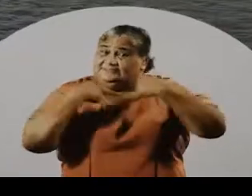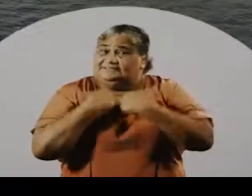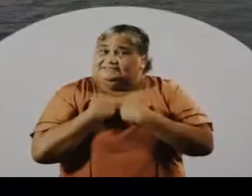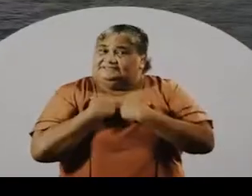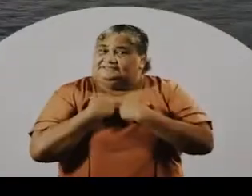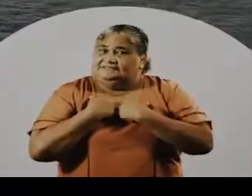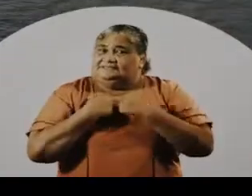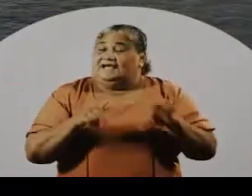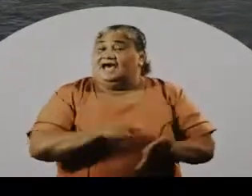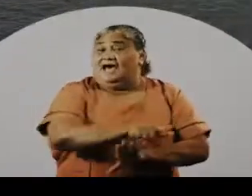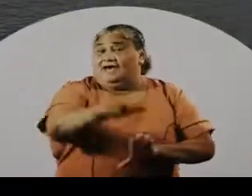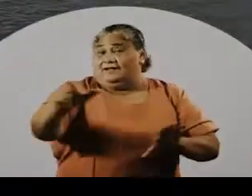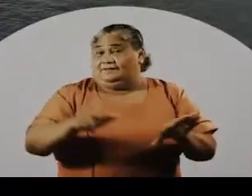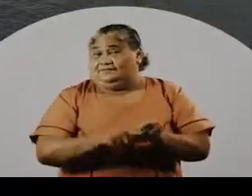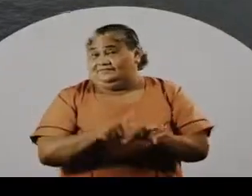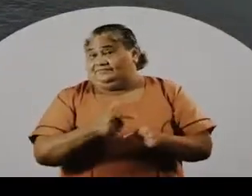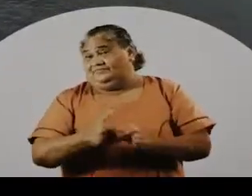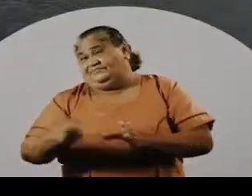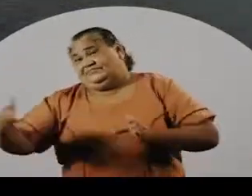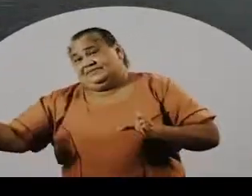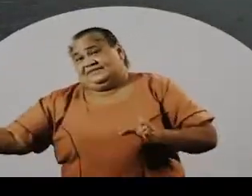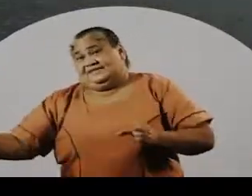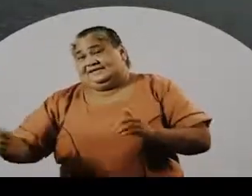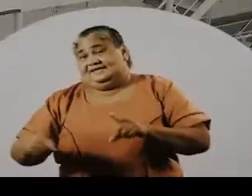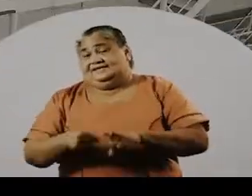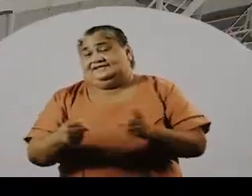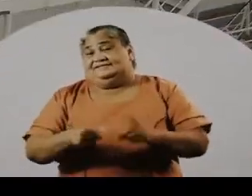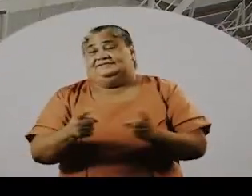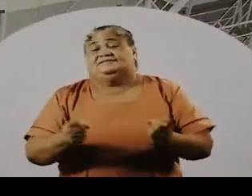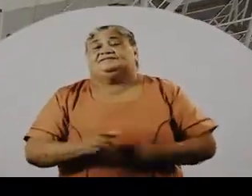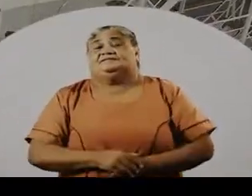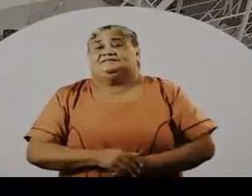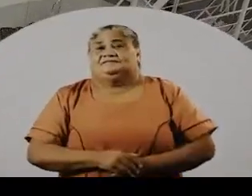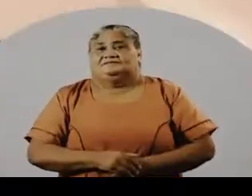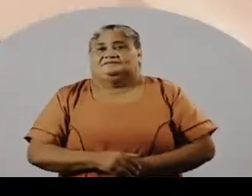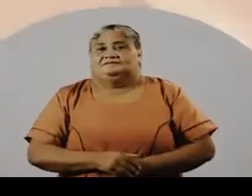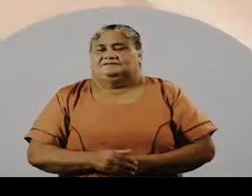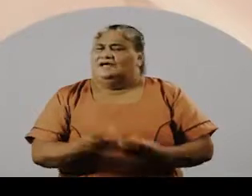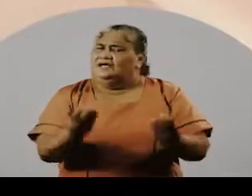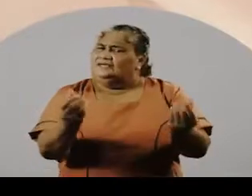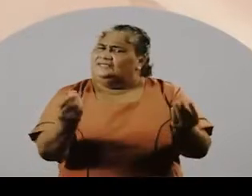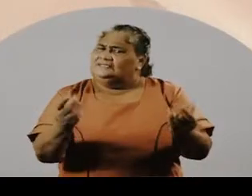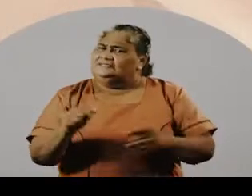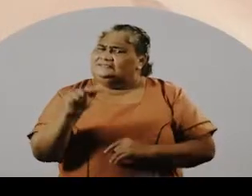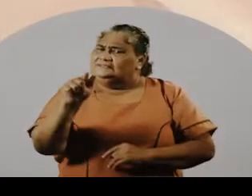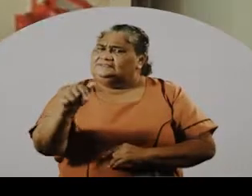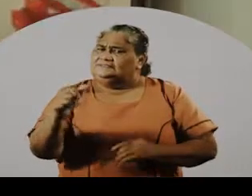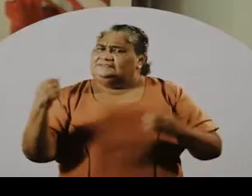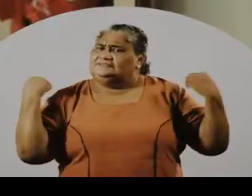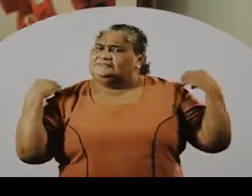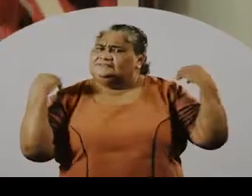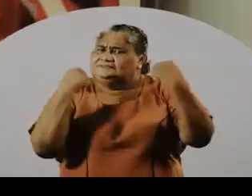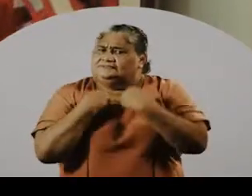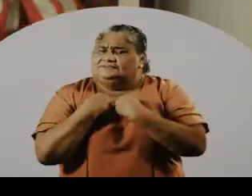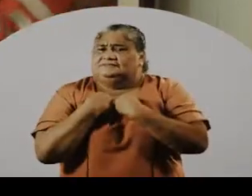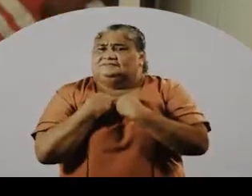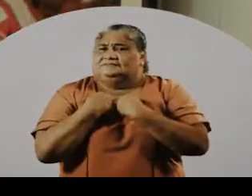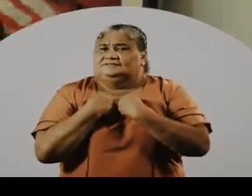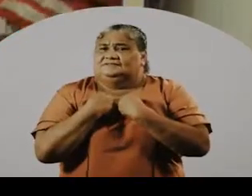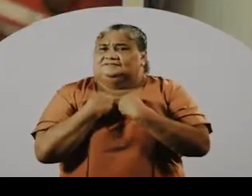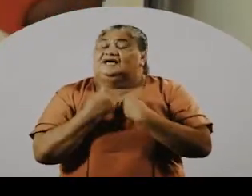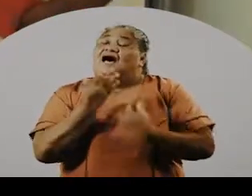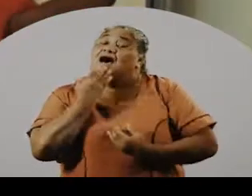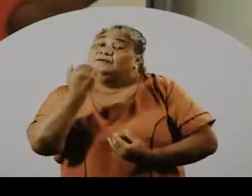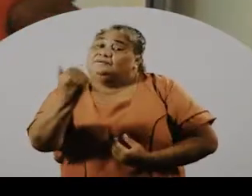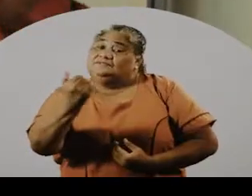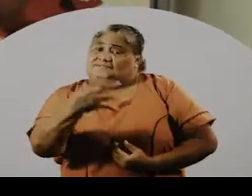various areas inside the vessel, but the majority are outside to make it easier to access during emergencies. Please note that there are more than